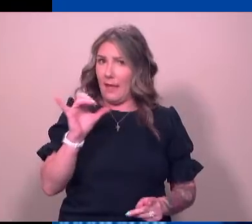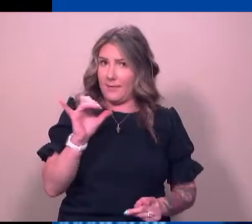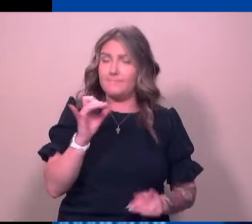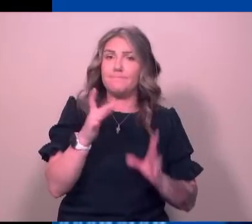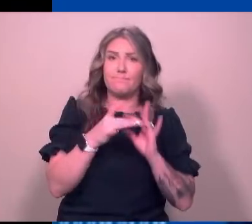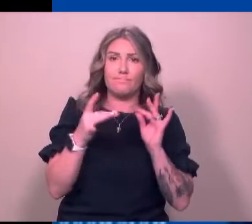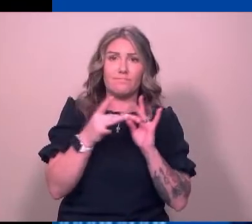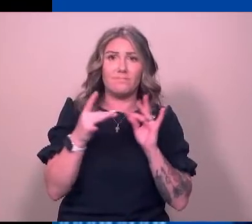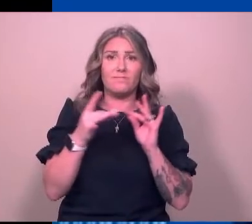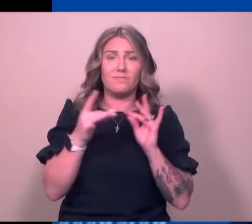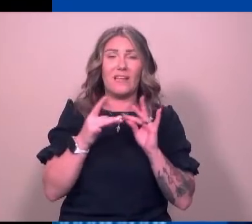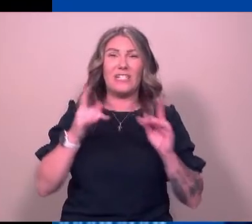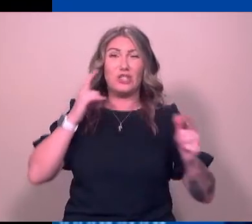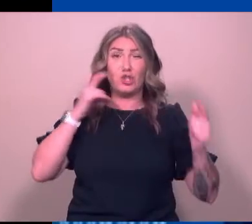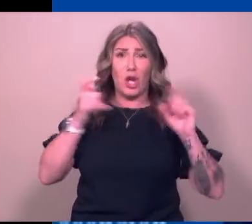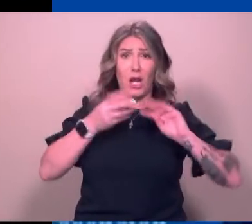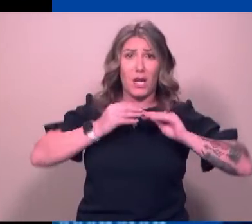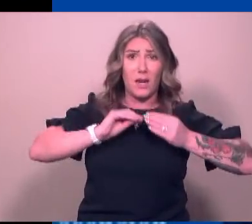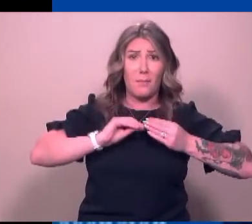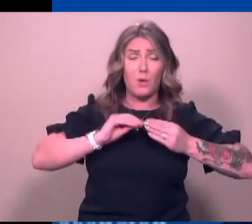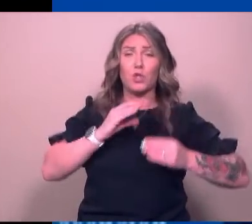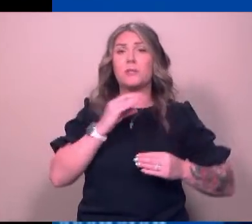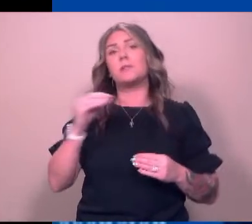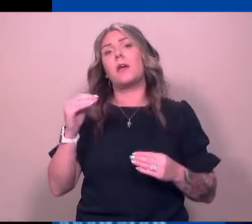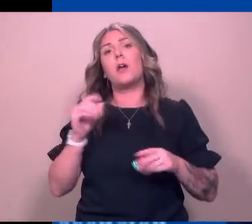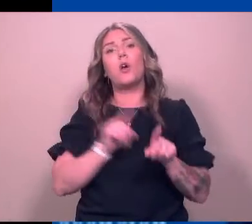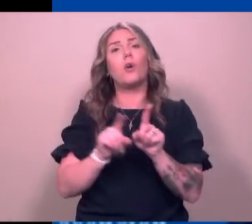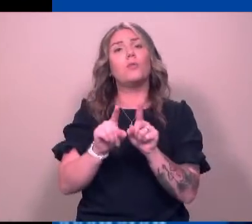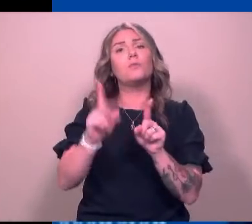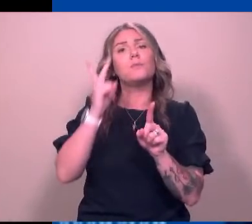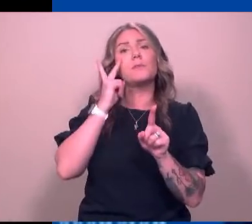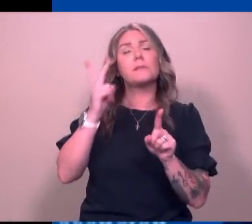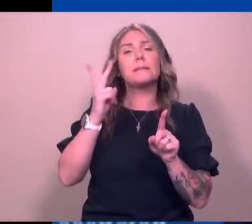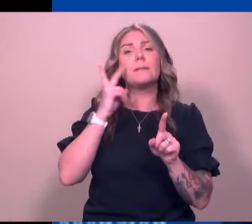about, in large numbers. And we are also